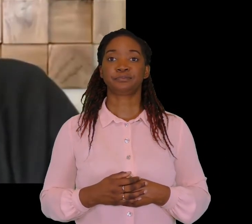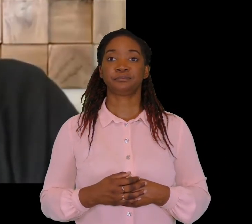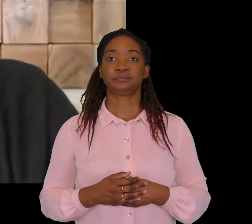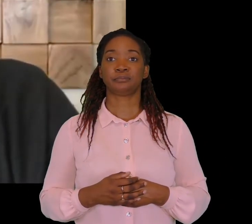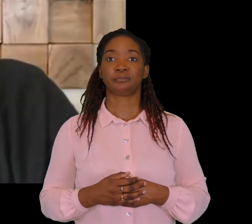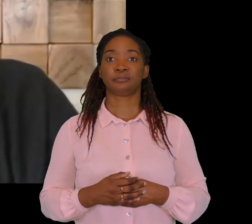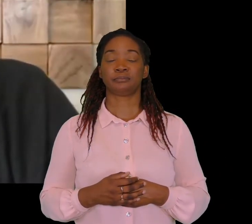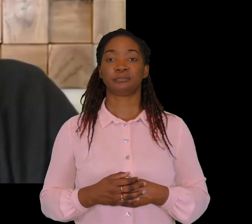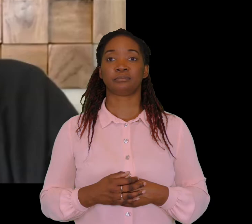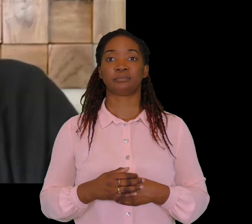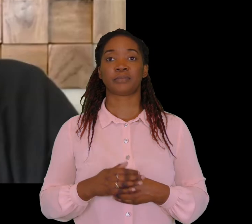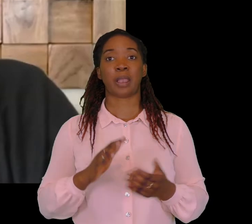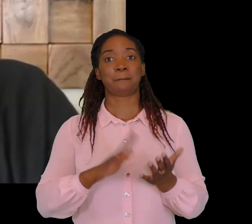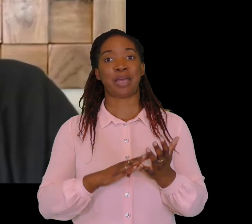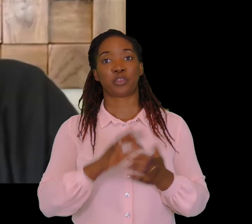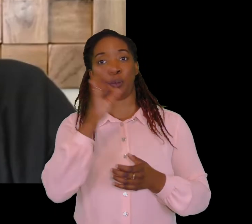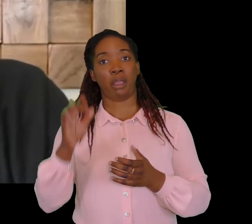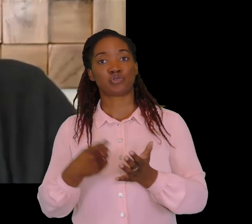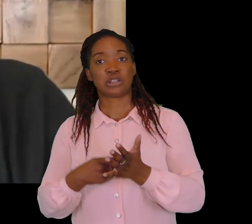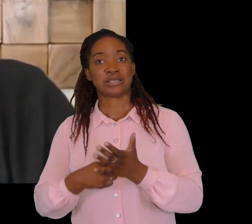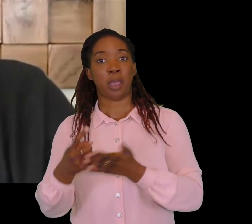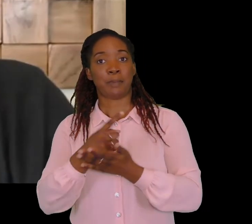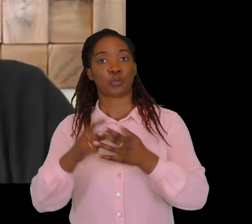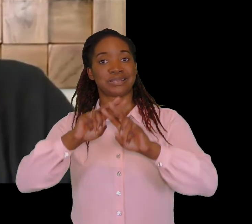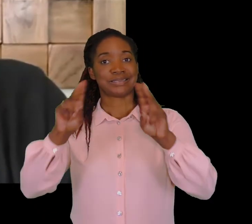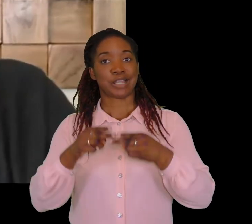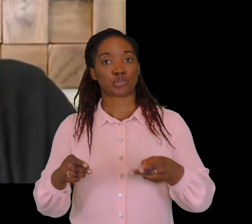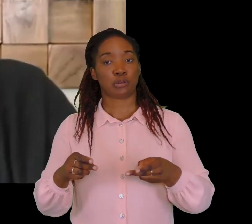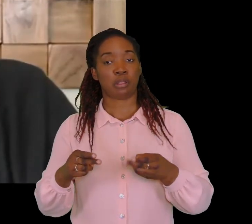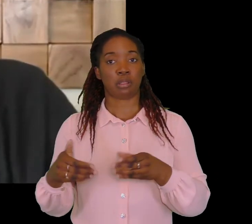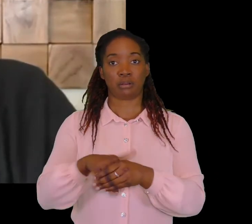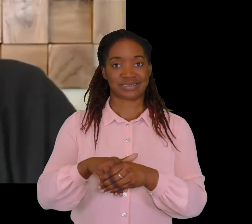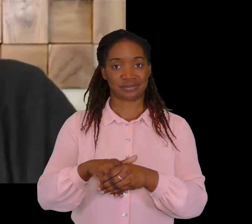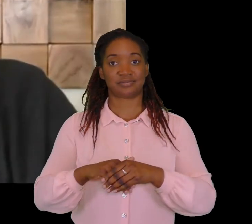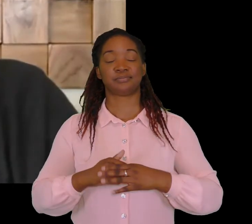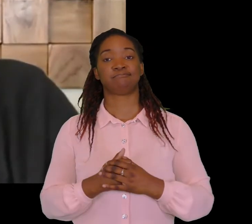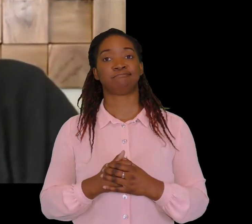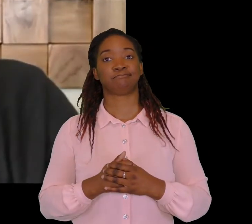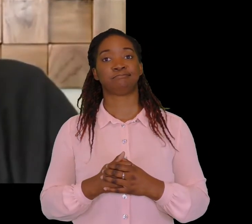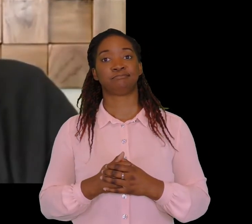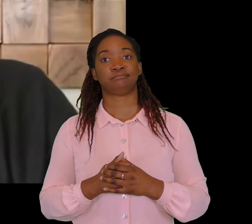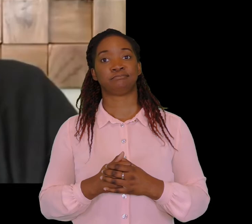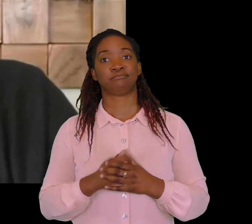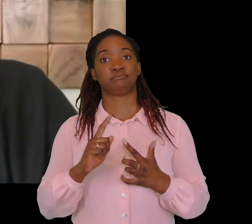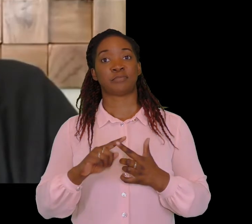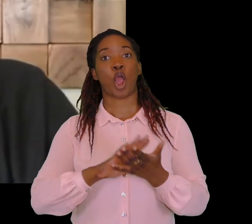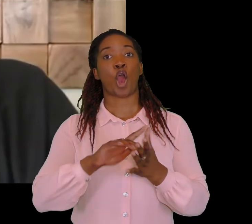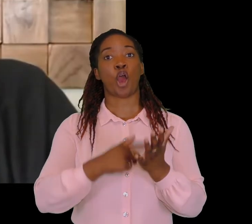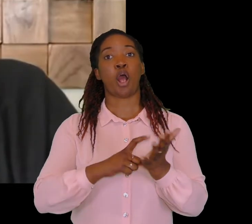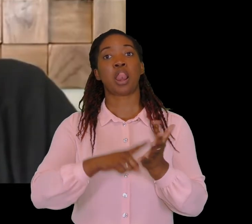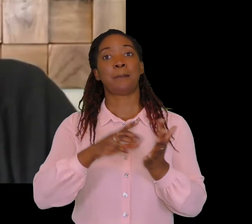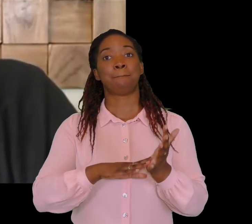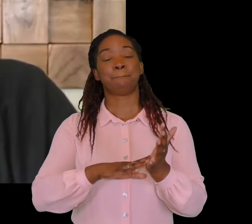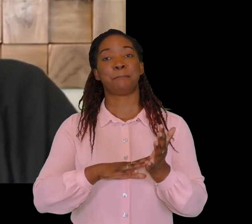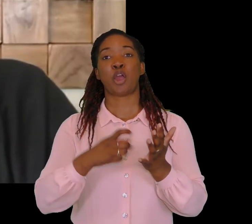question from Hattie Spires to Rita about the international context and the Harlem Renaissance,